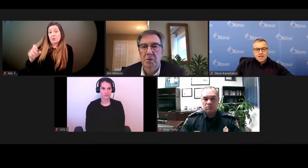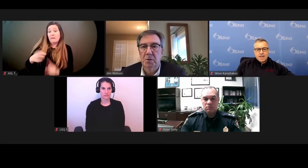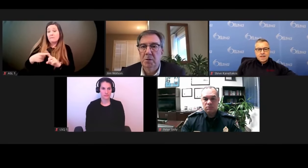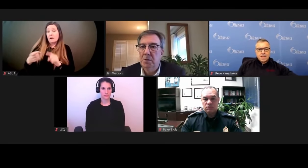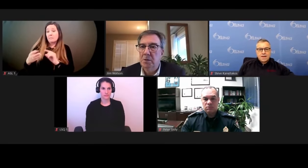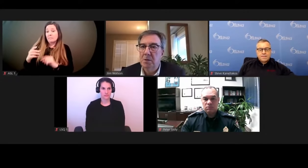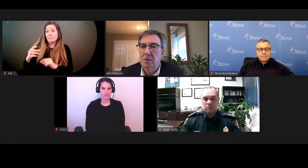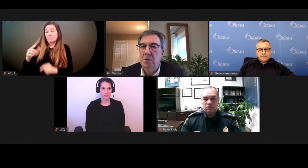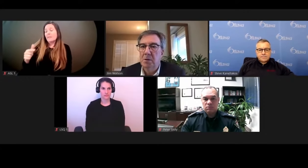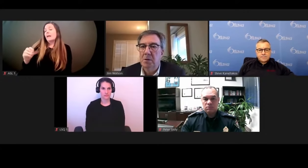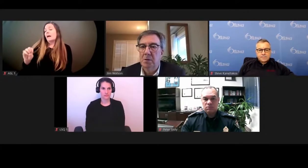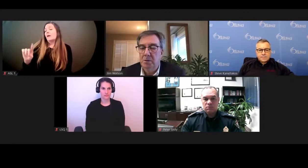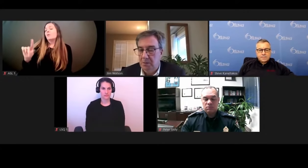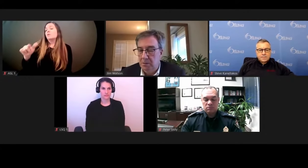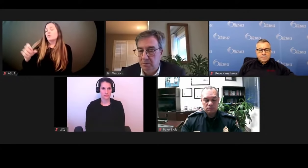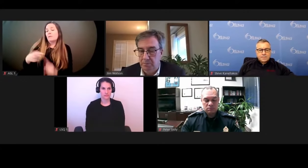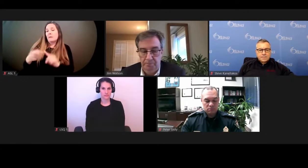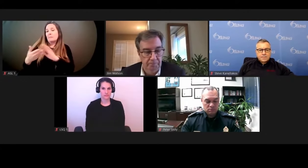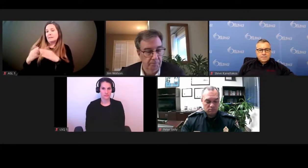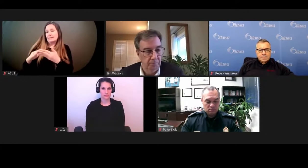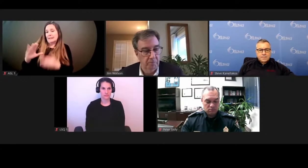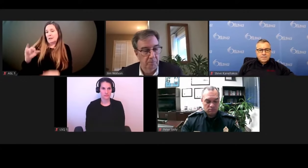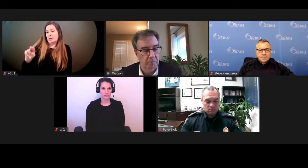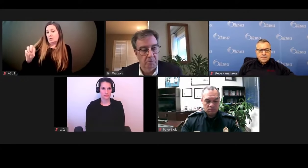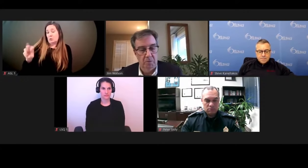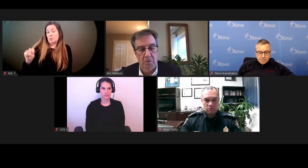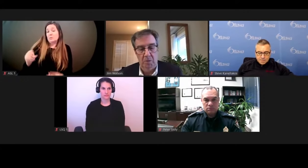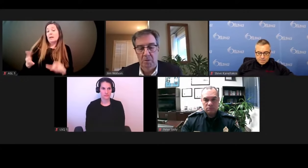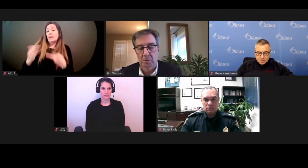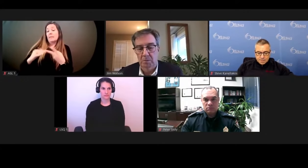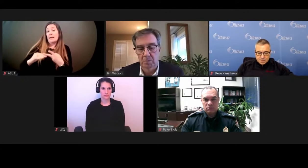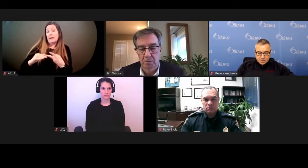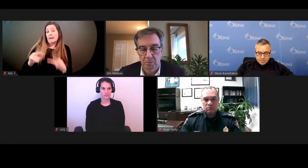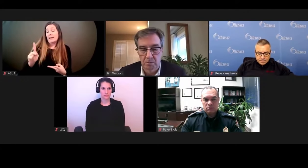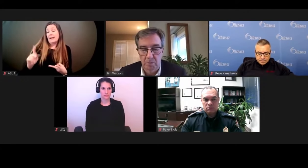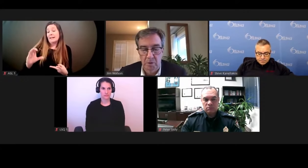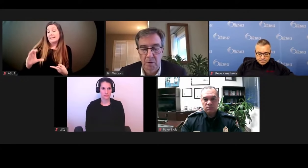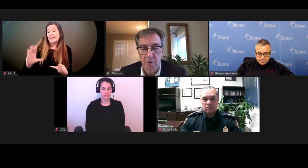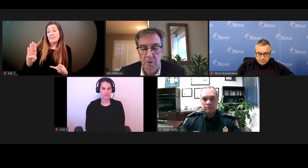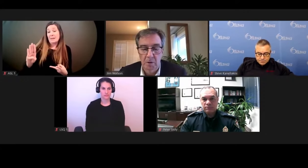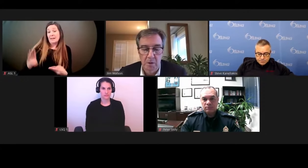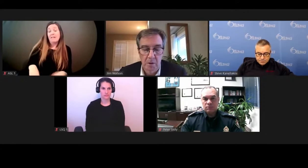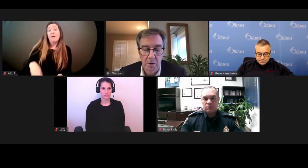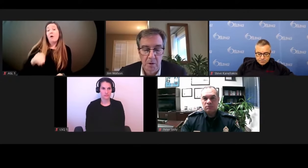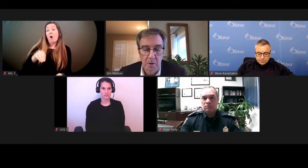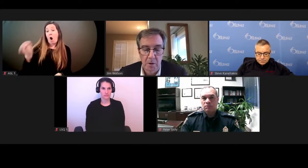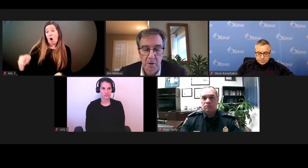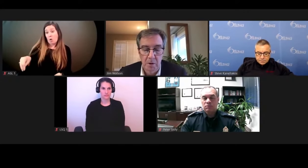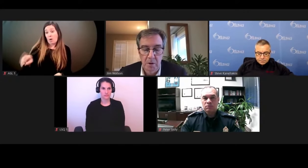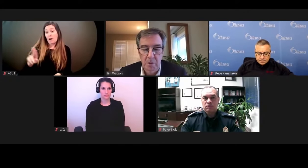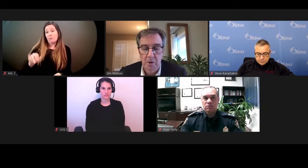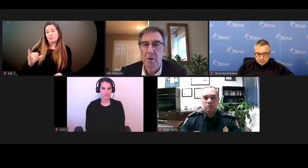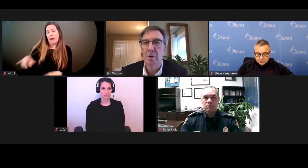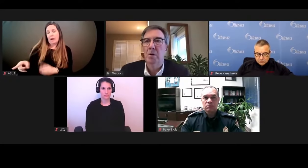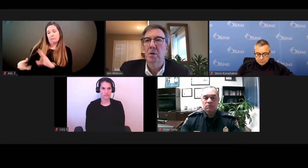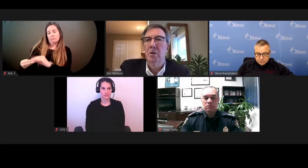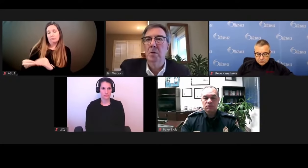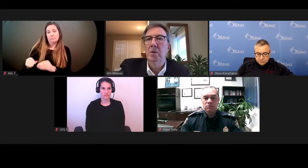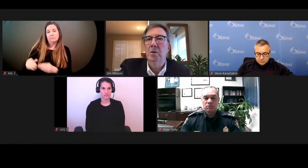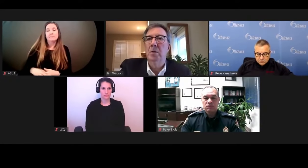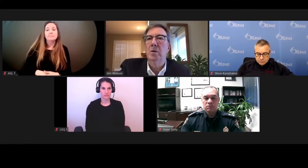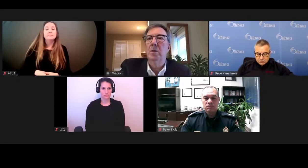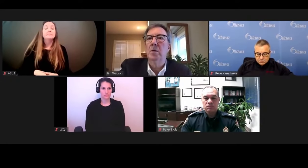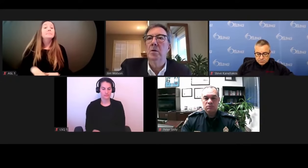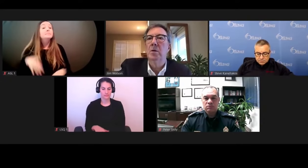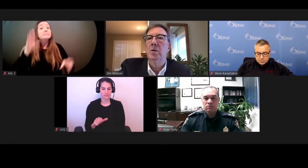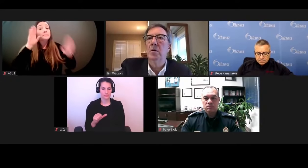Alex will be followed by Ted Raymond from CTV Ottawa. Alex, you may go ahead. Hello. My question